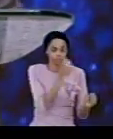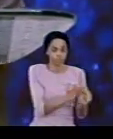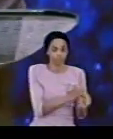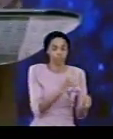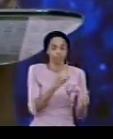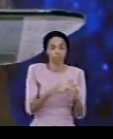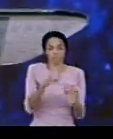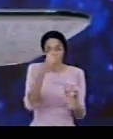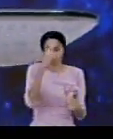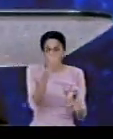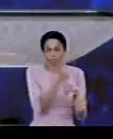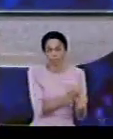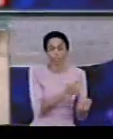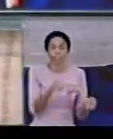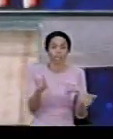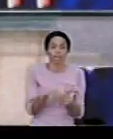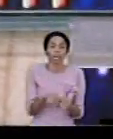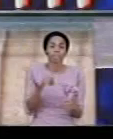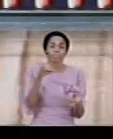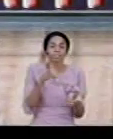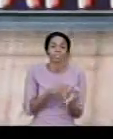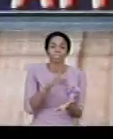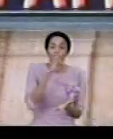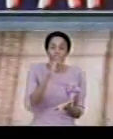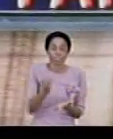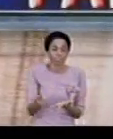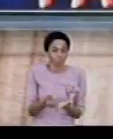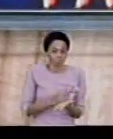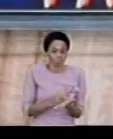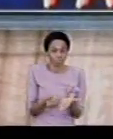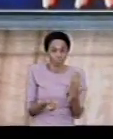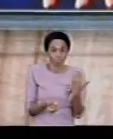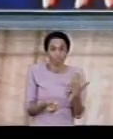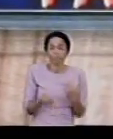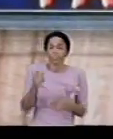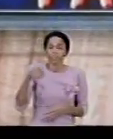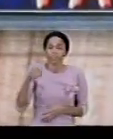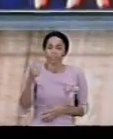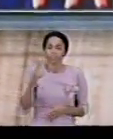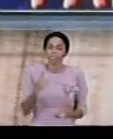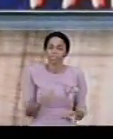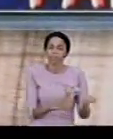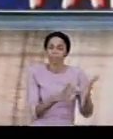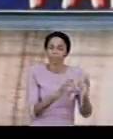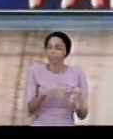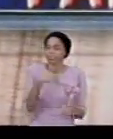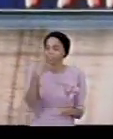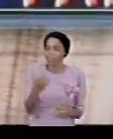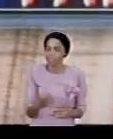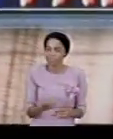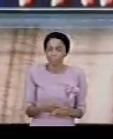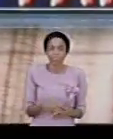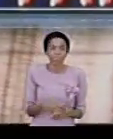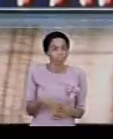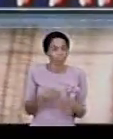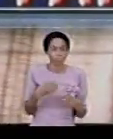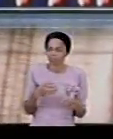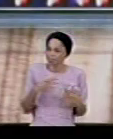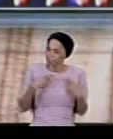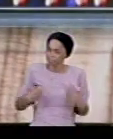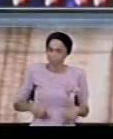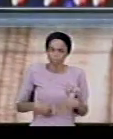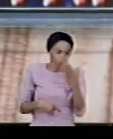as it is written. Paul the apostle said, for it is why